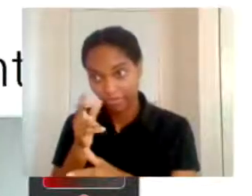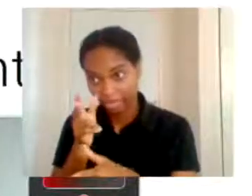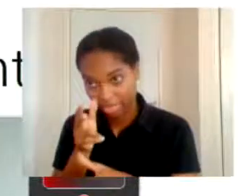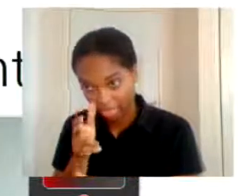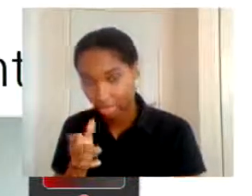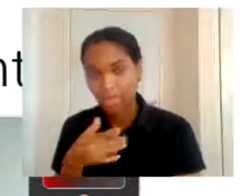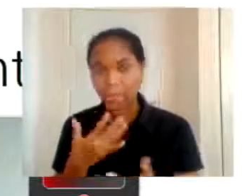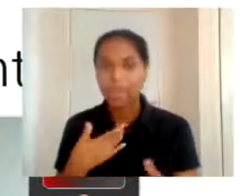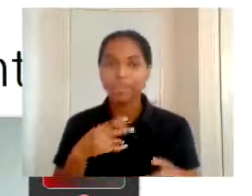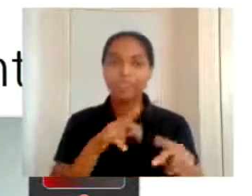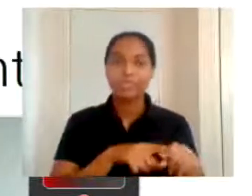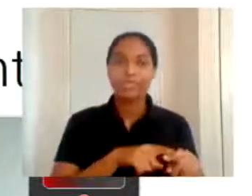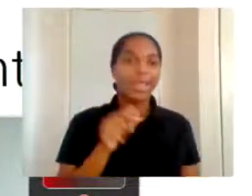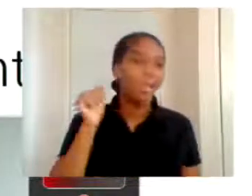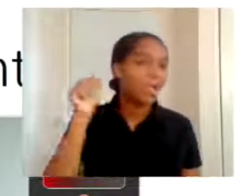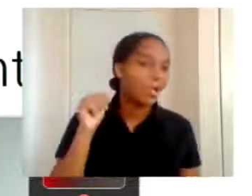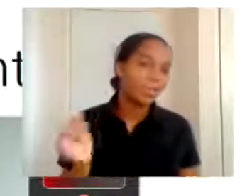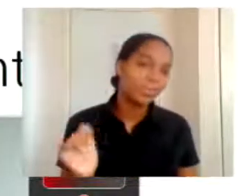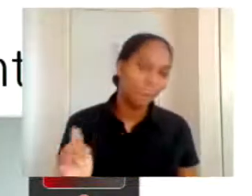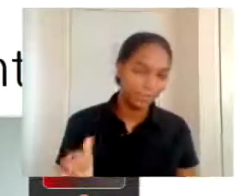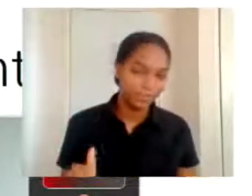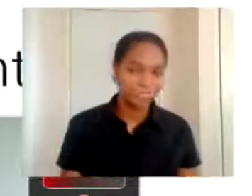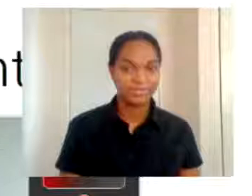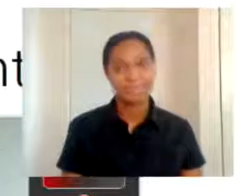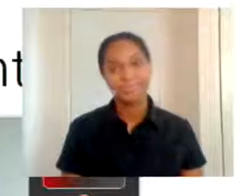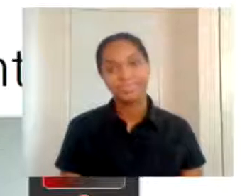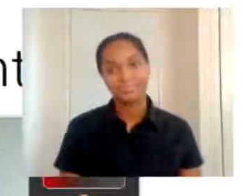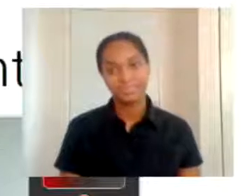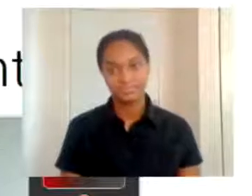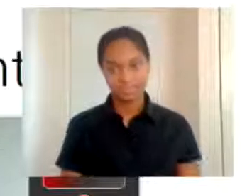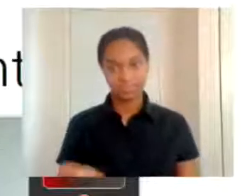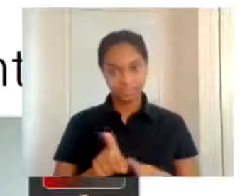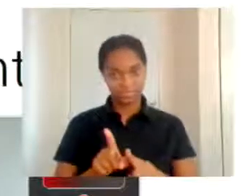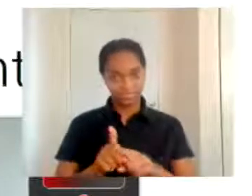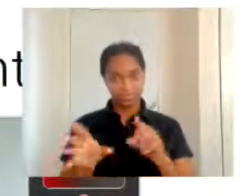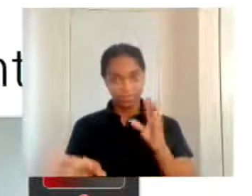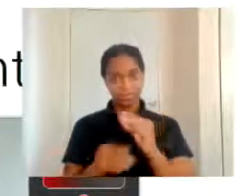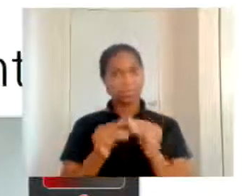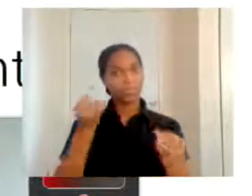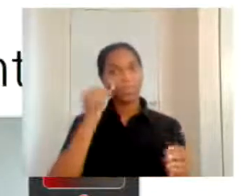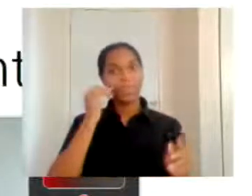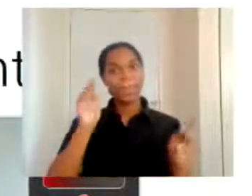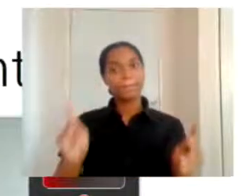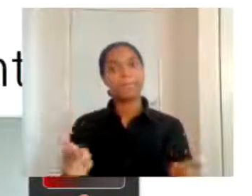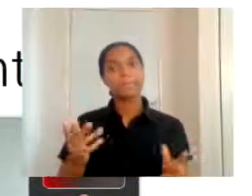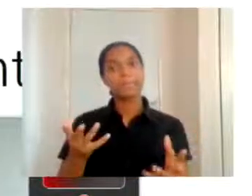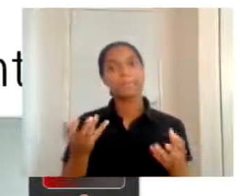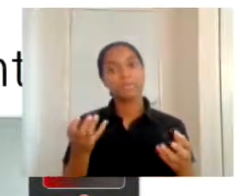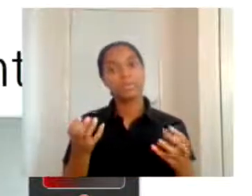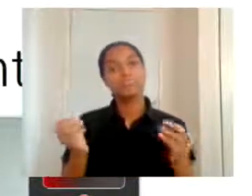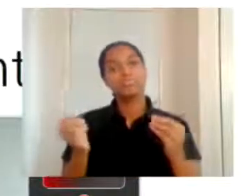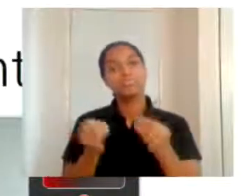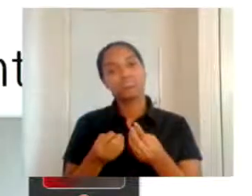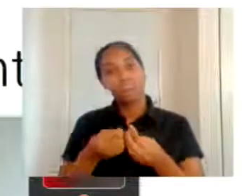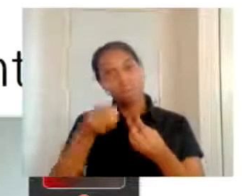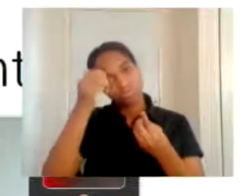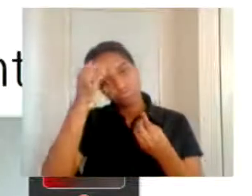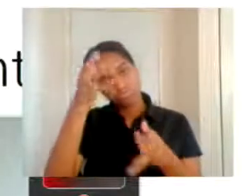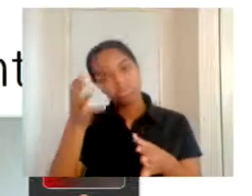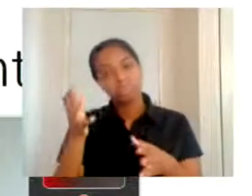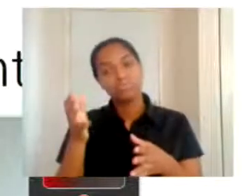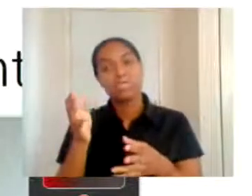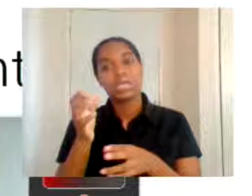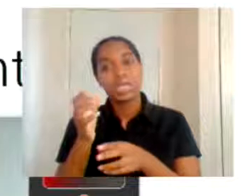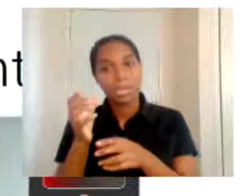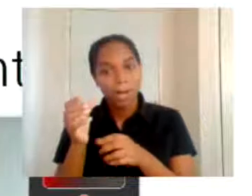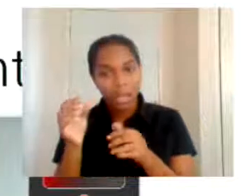on the audio part. And in addition, if a person wants to read more information to get access to the information, how